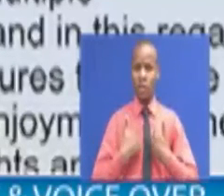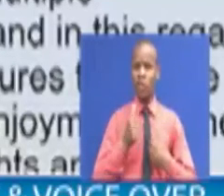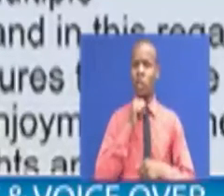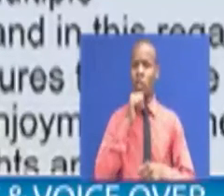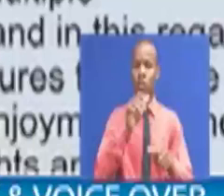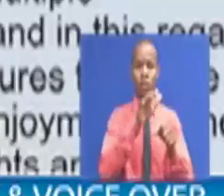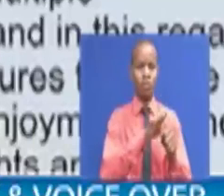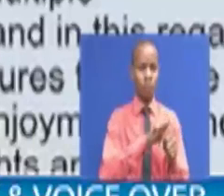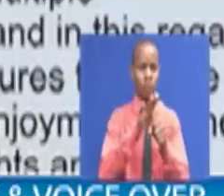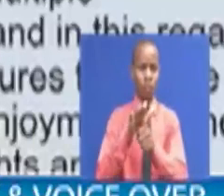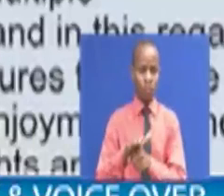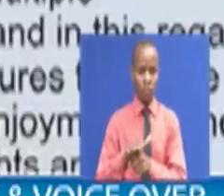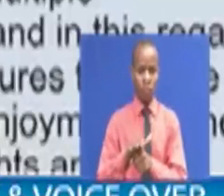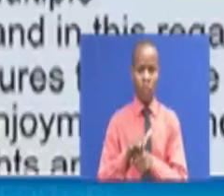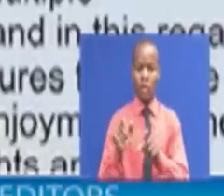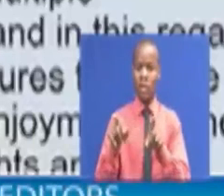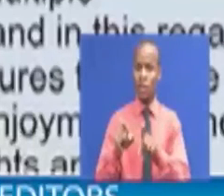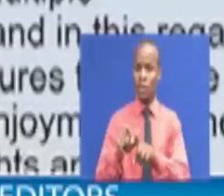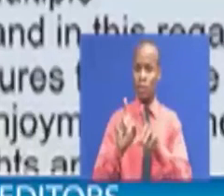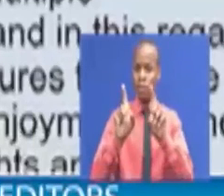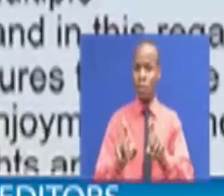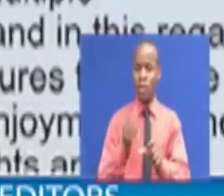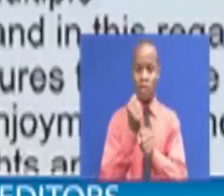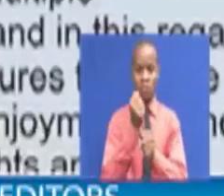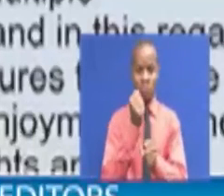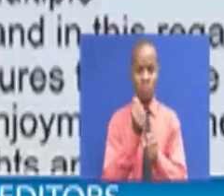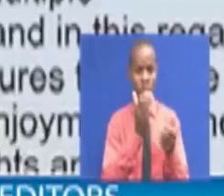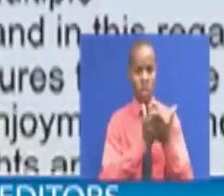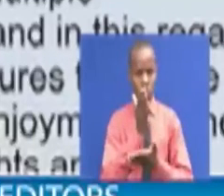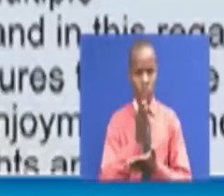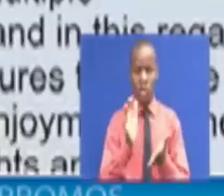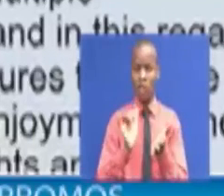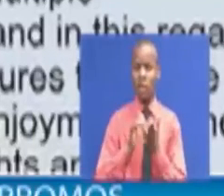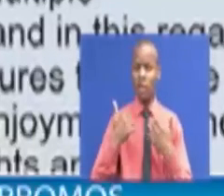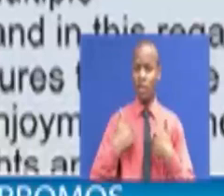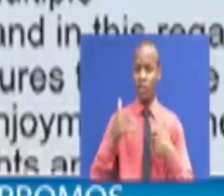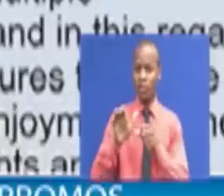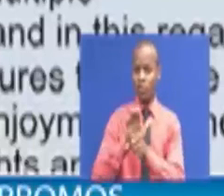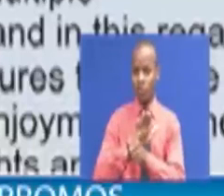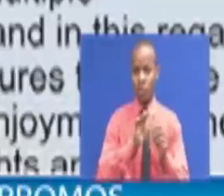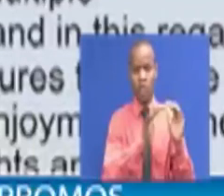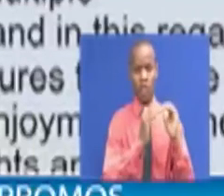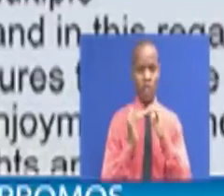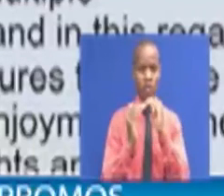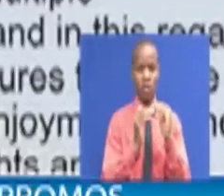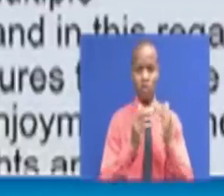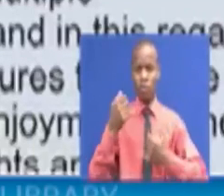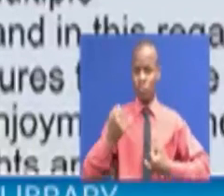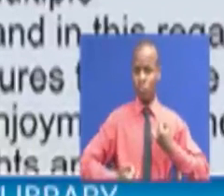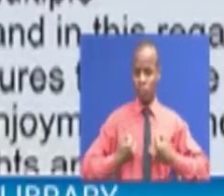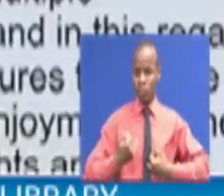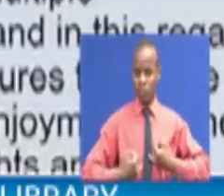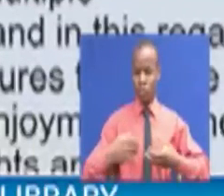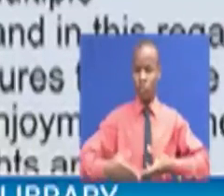to multiple discrimination, and in this regard shall take measures to ensure the full and equal enjoyment by